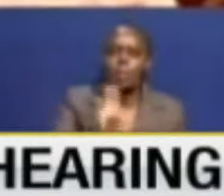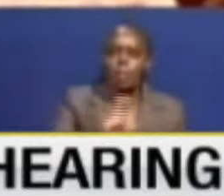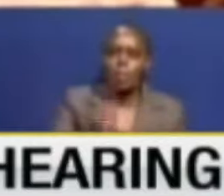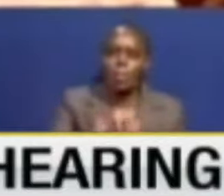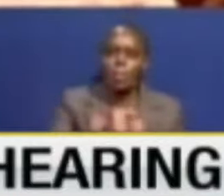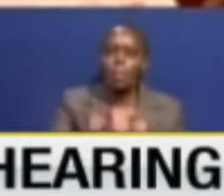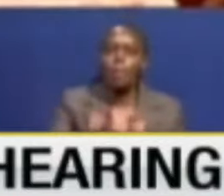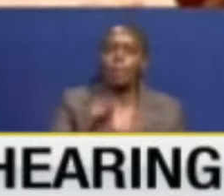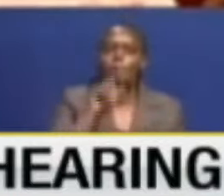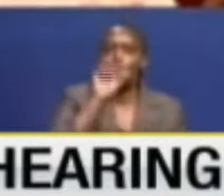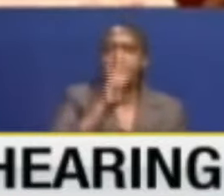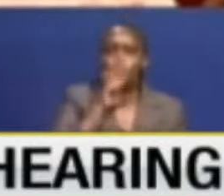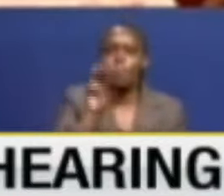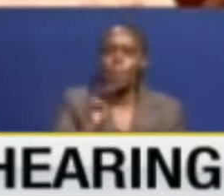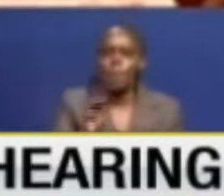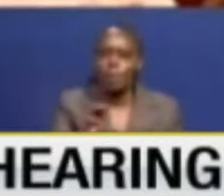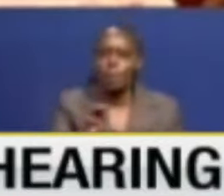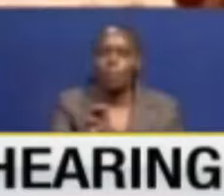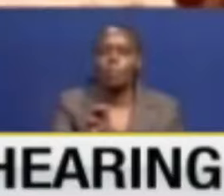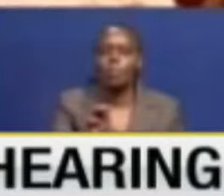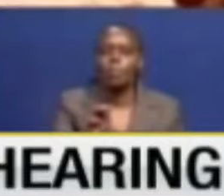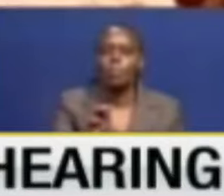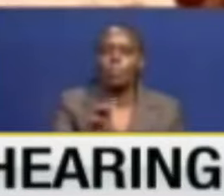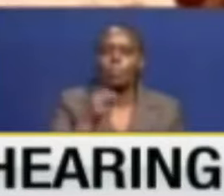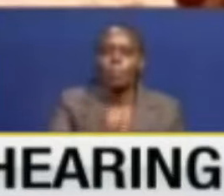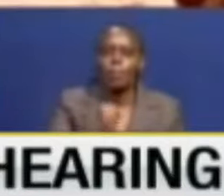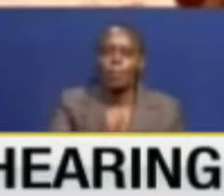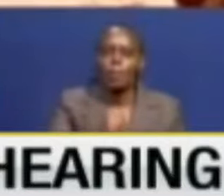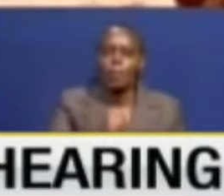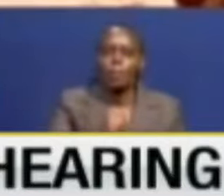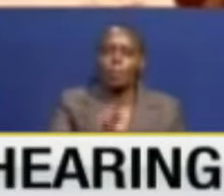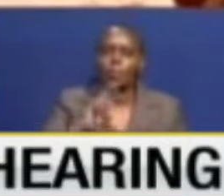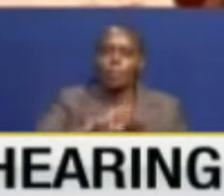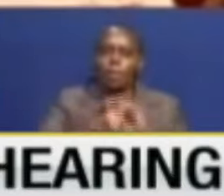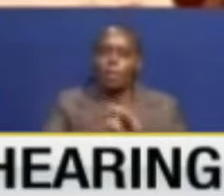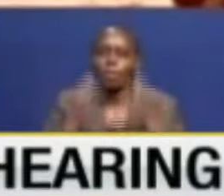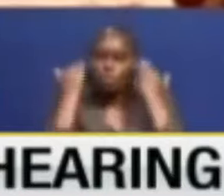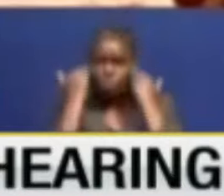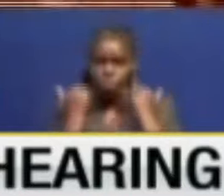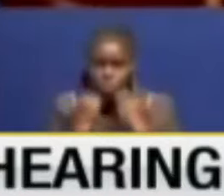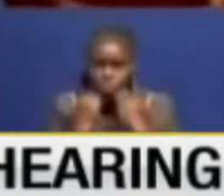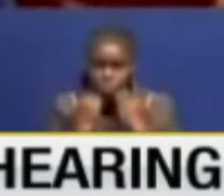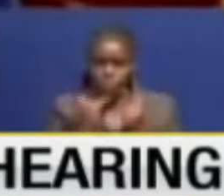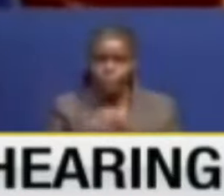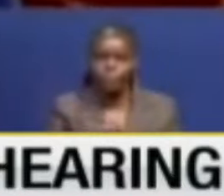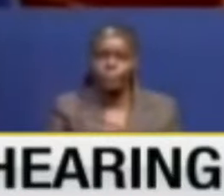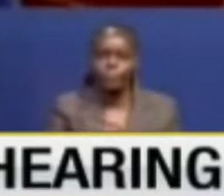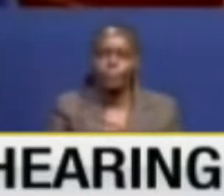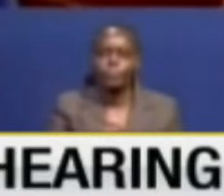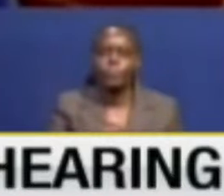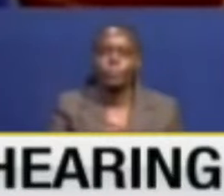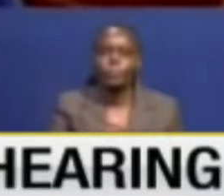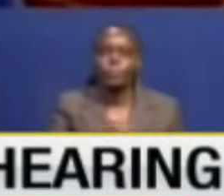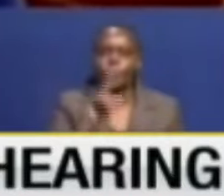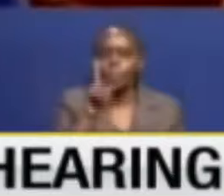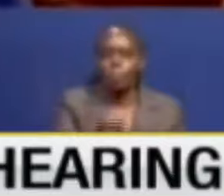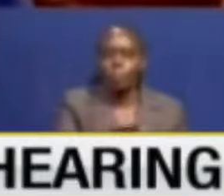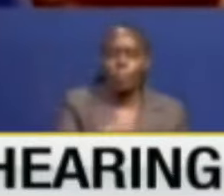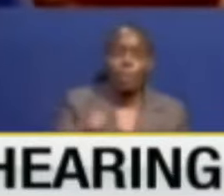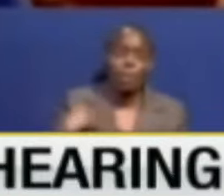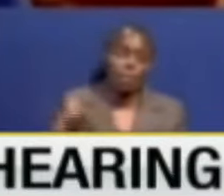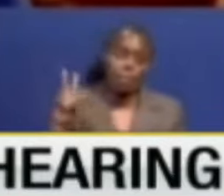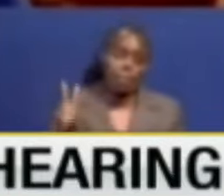Kenya shillings 4 million by the Employment and Labor Relations Court. Charge 2,